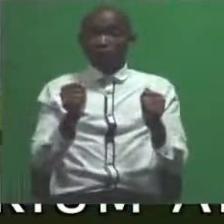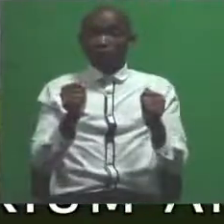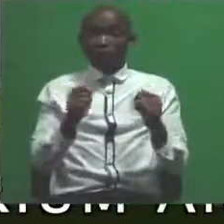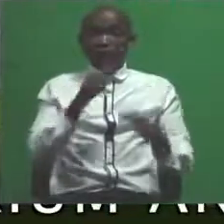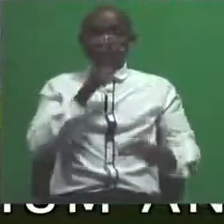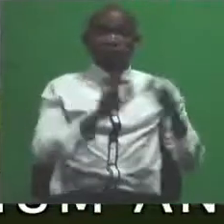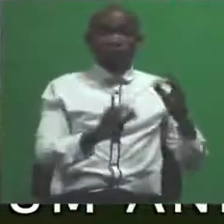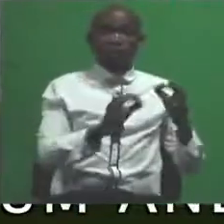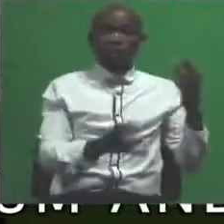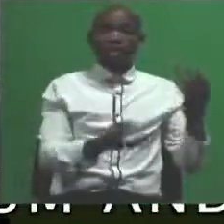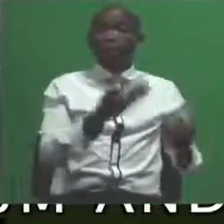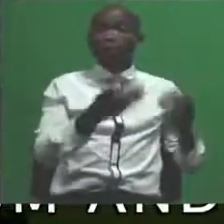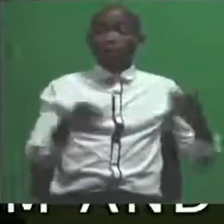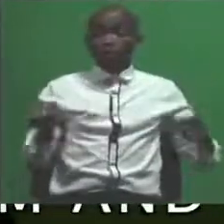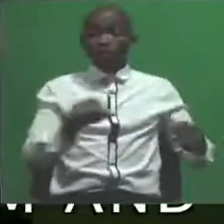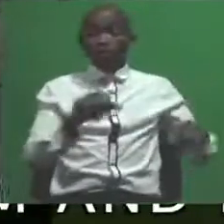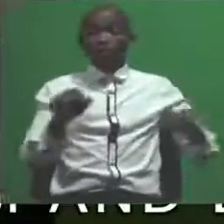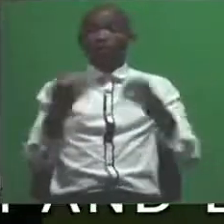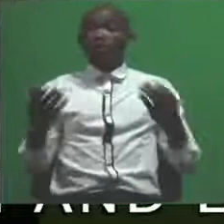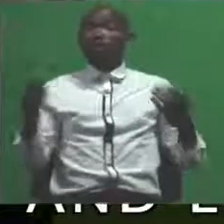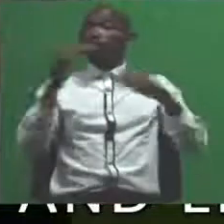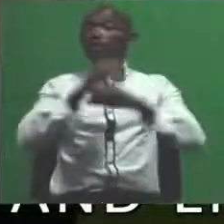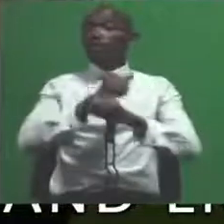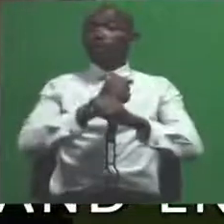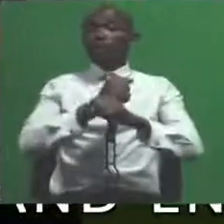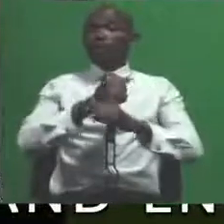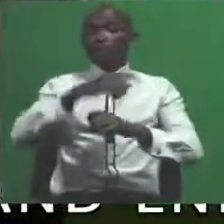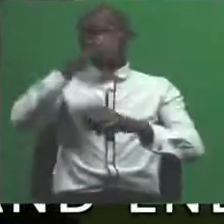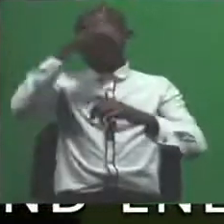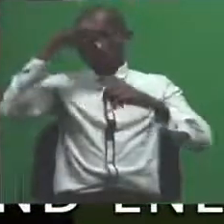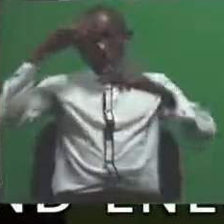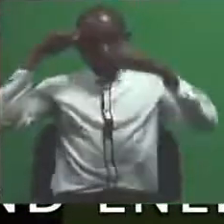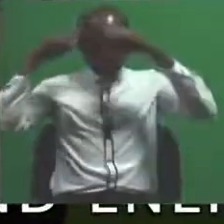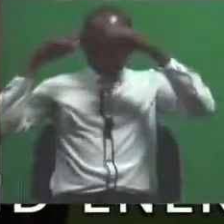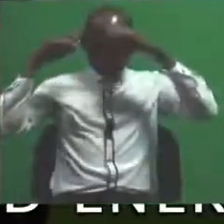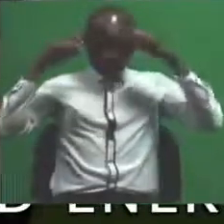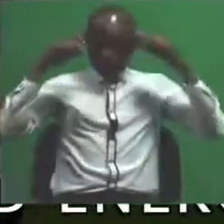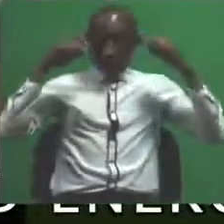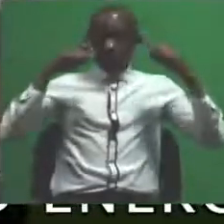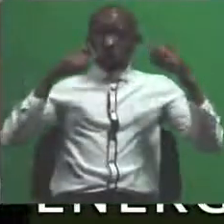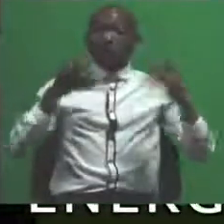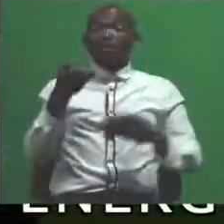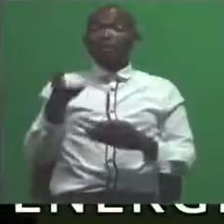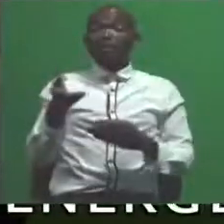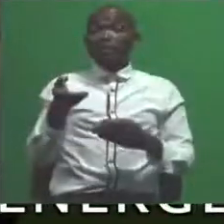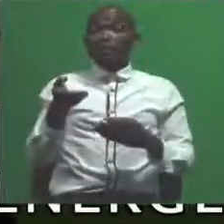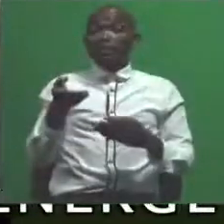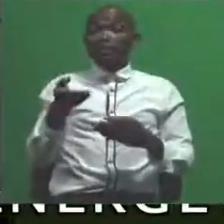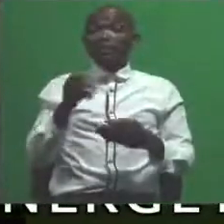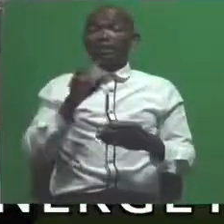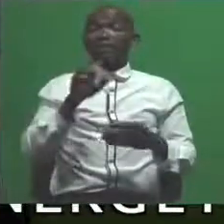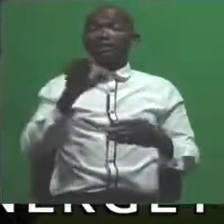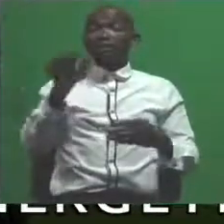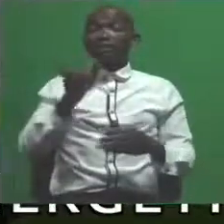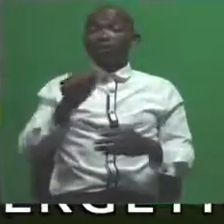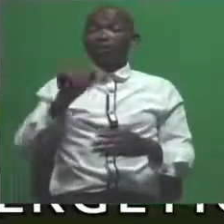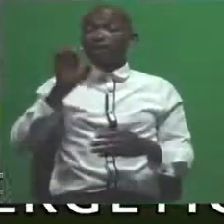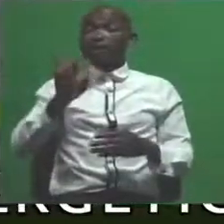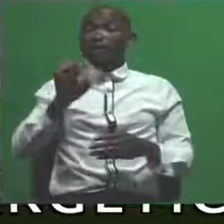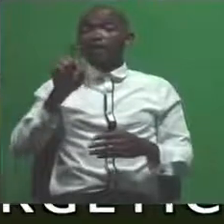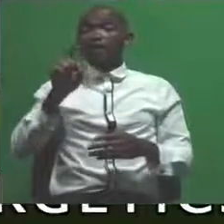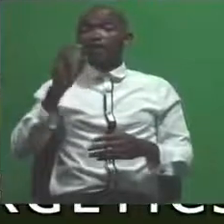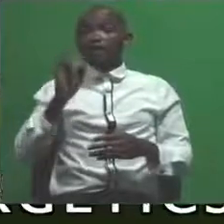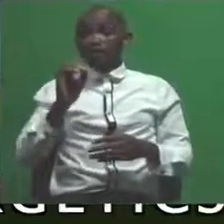burning firewoods in order to get heat, because they know that that is an exothermic reaction. They